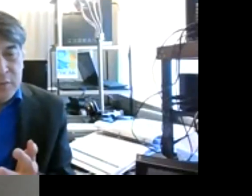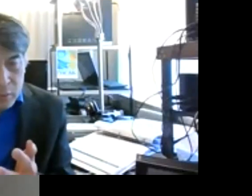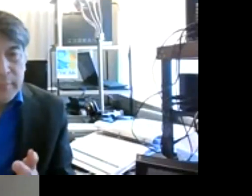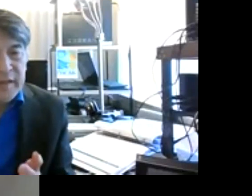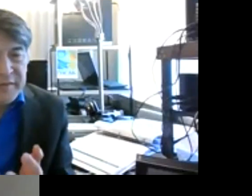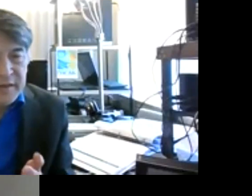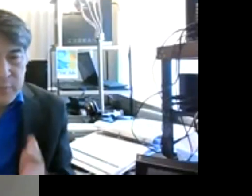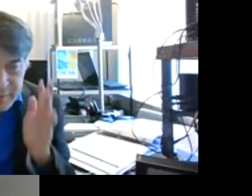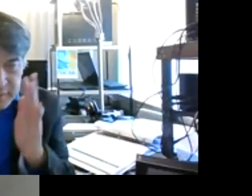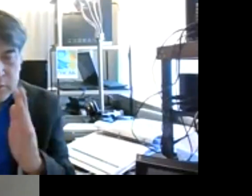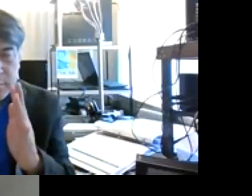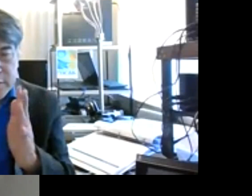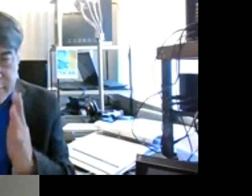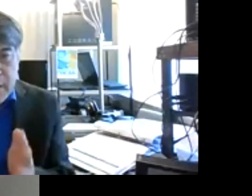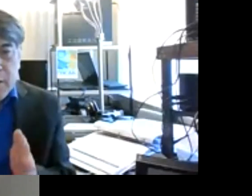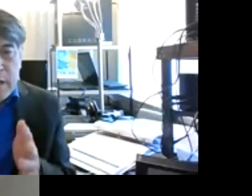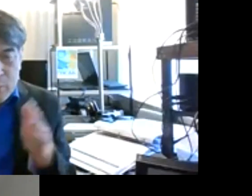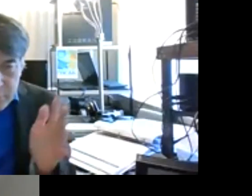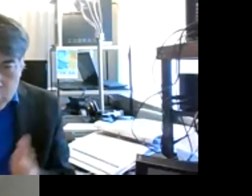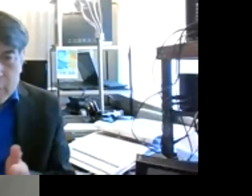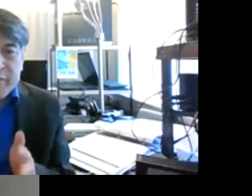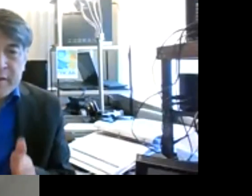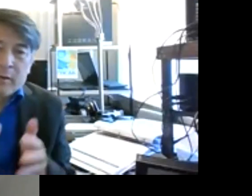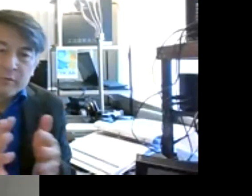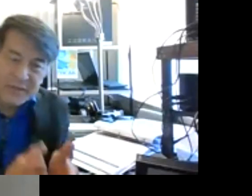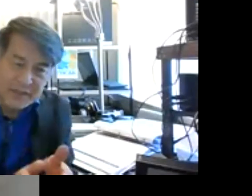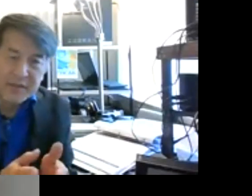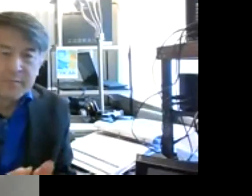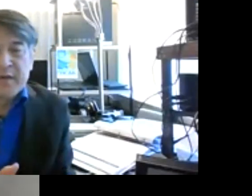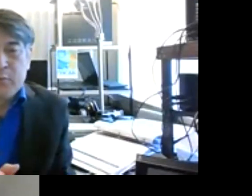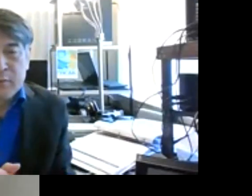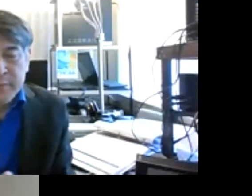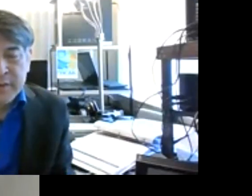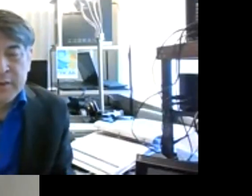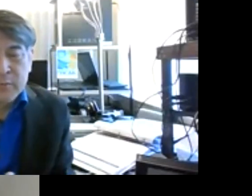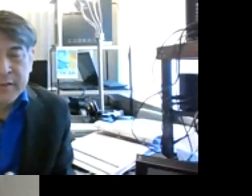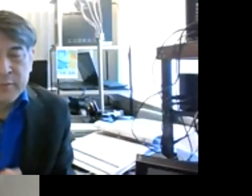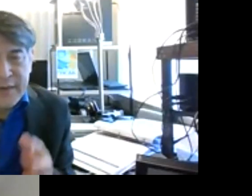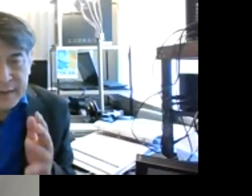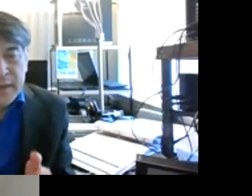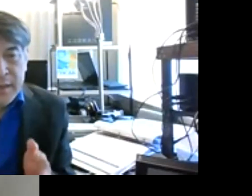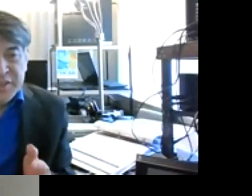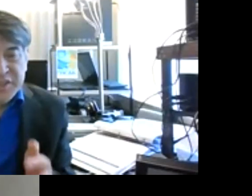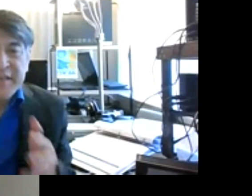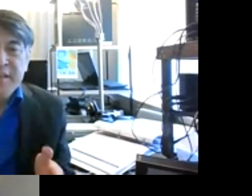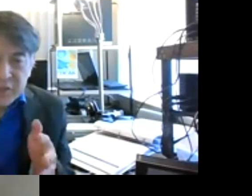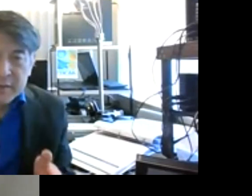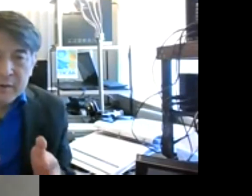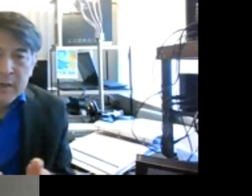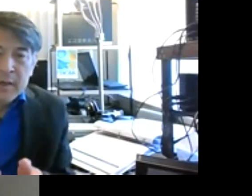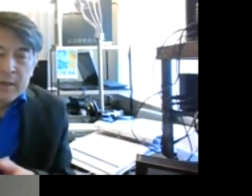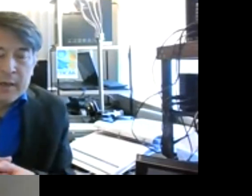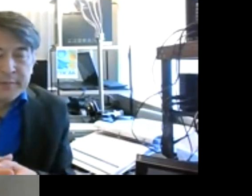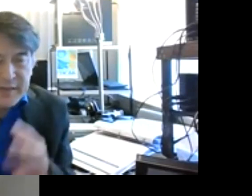we normally think. We think in terms of how we work within our own systems that we're familiar with, and we got to shake each